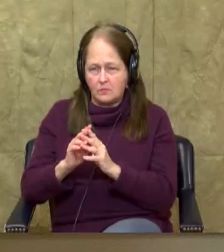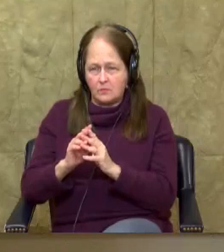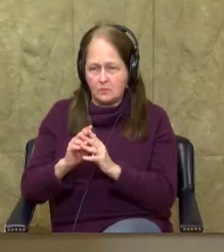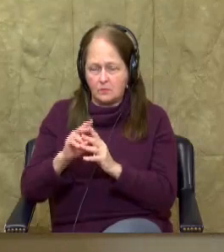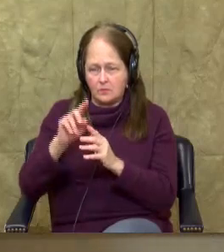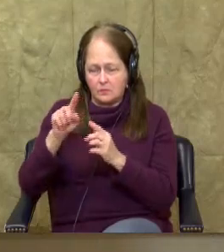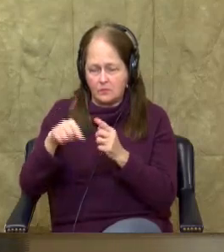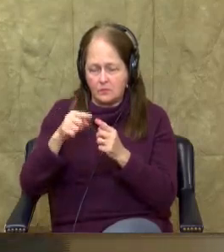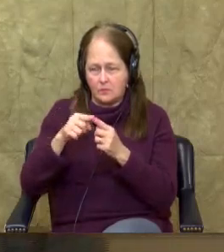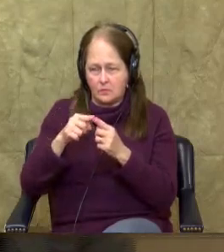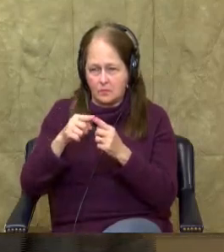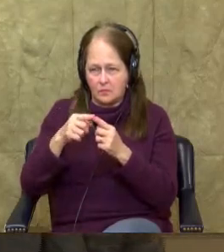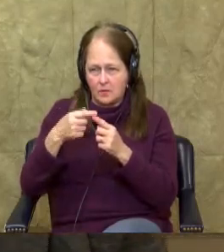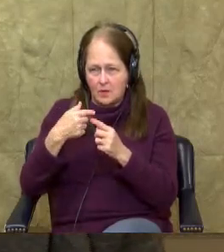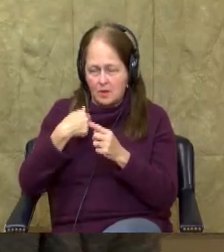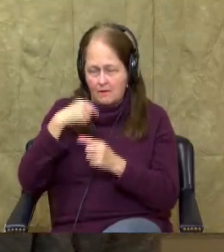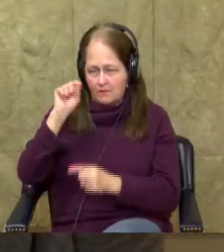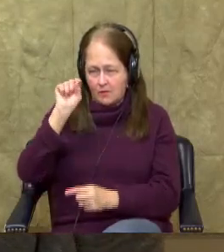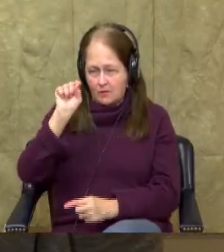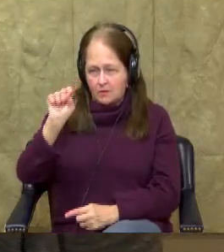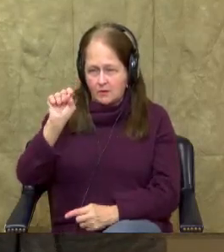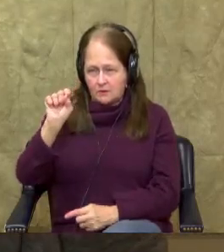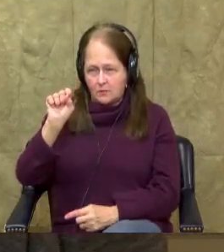Now this one has a decimal in it.